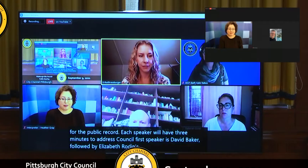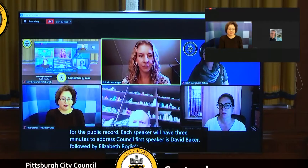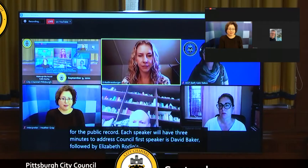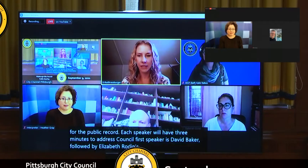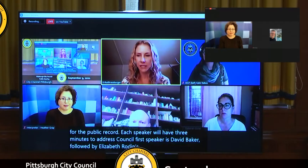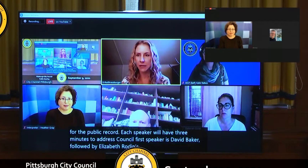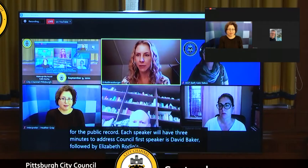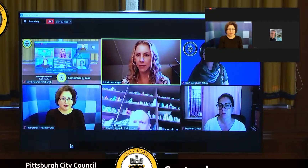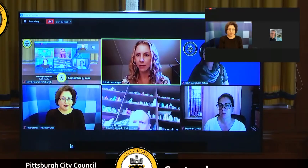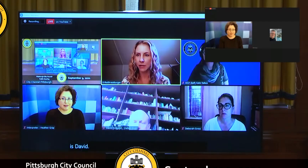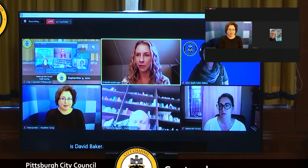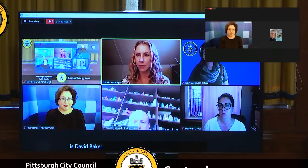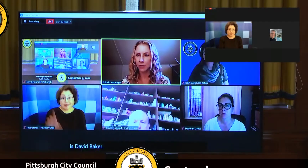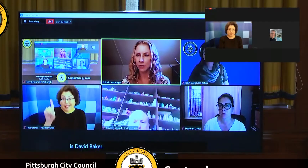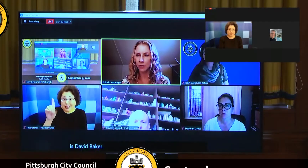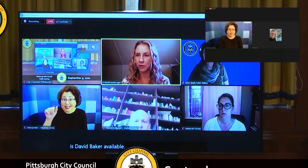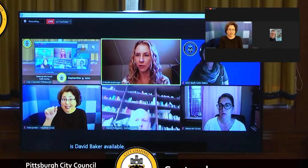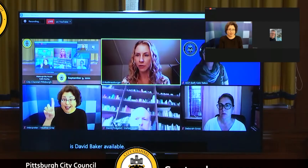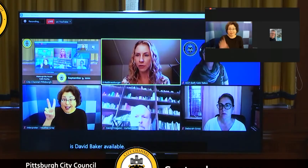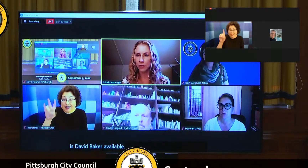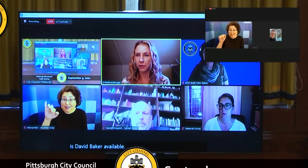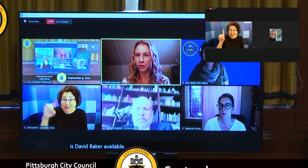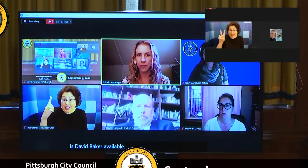Is David Baker available?